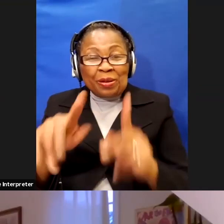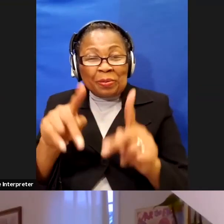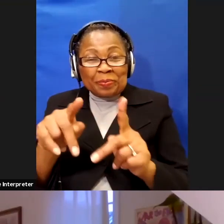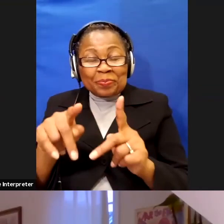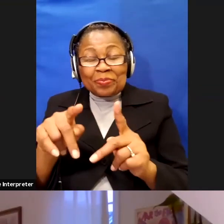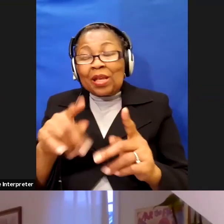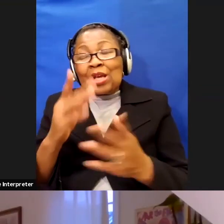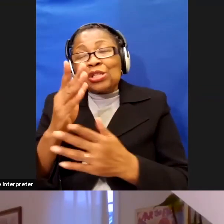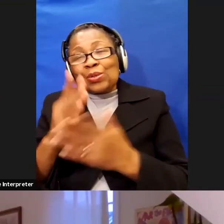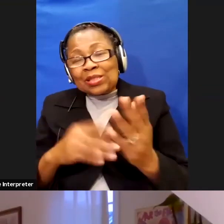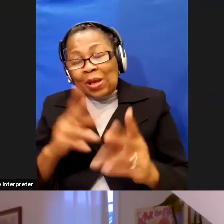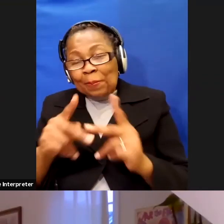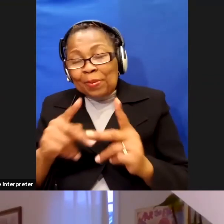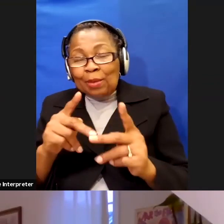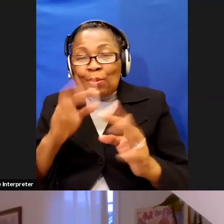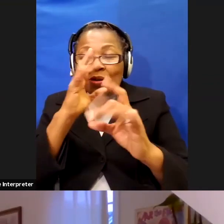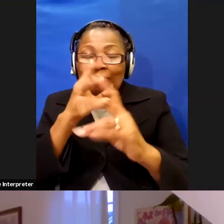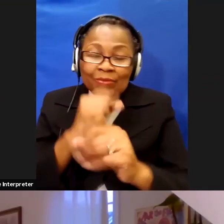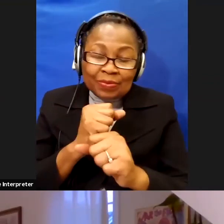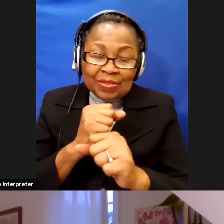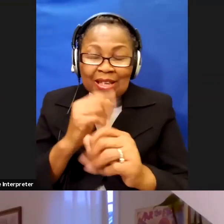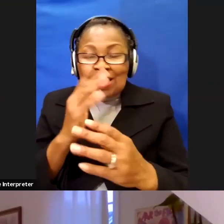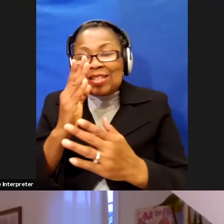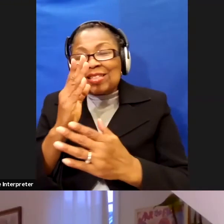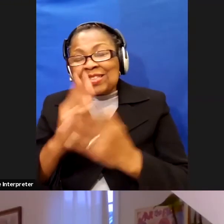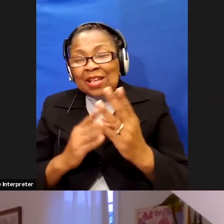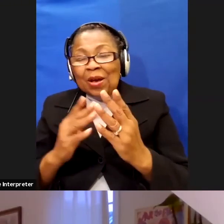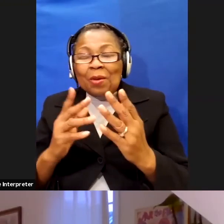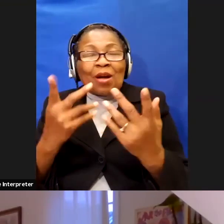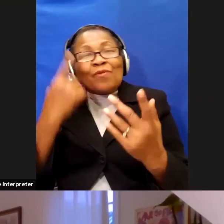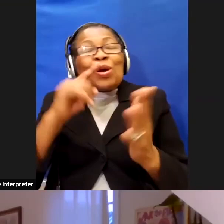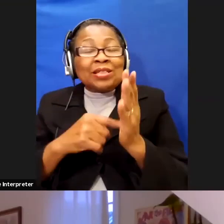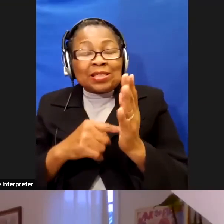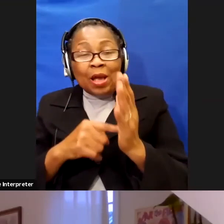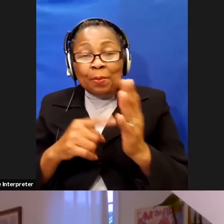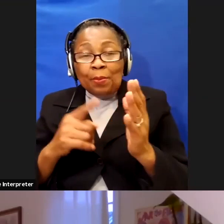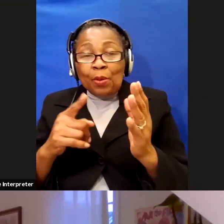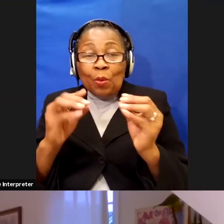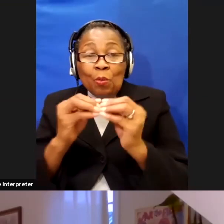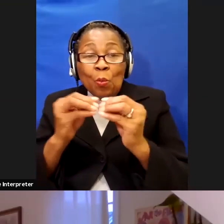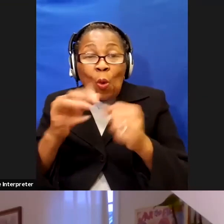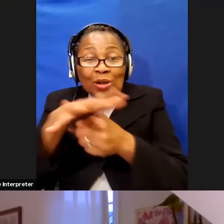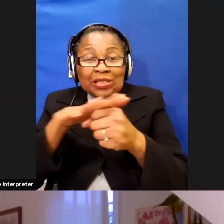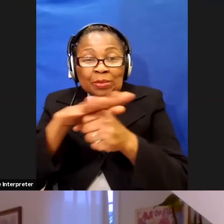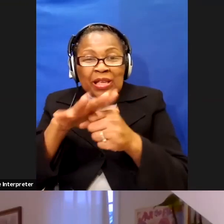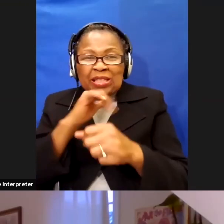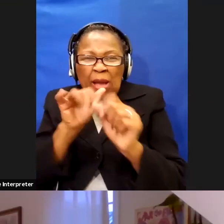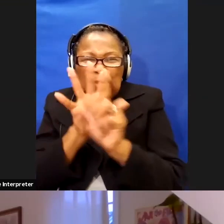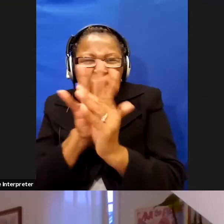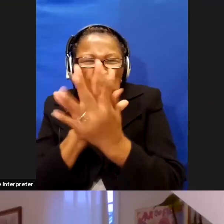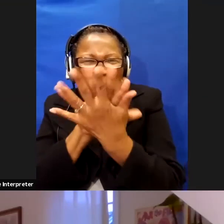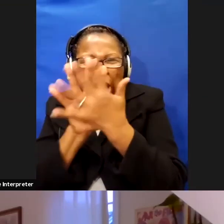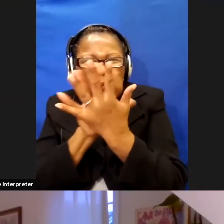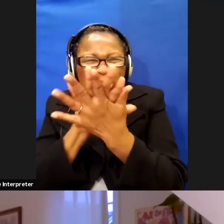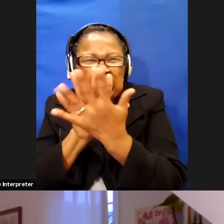to some people with some kinds of autism, like having more space, not being all crowded in. What are we doing with